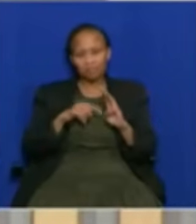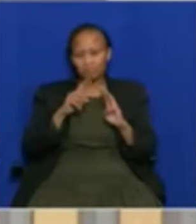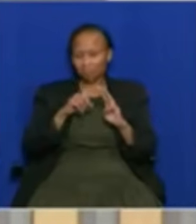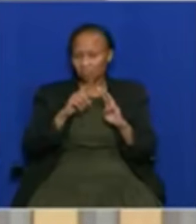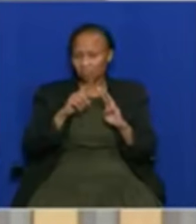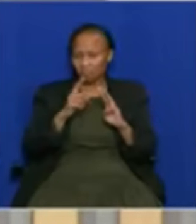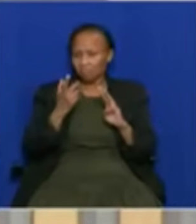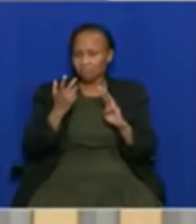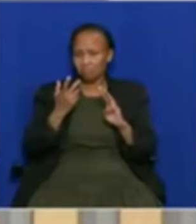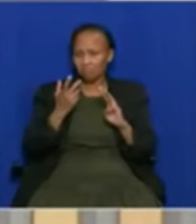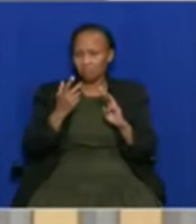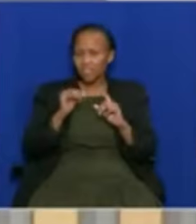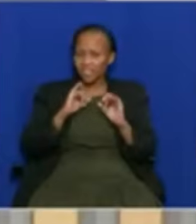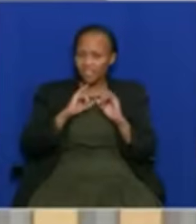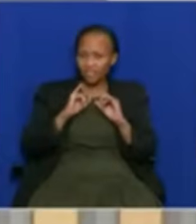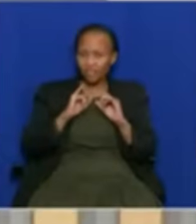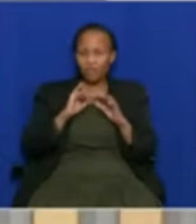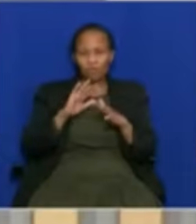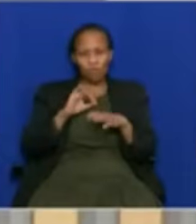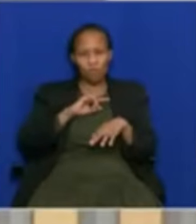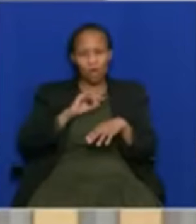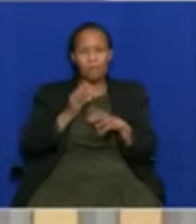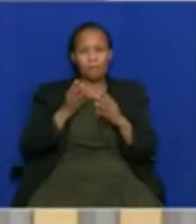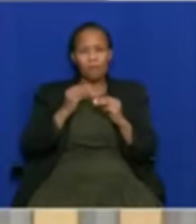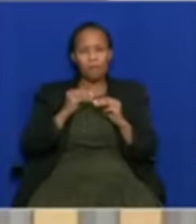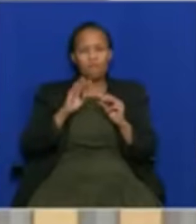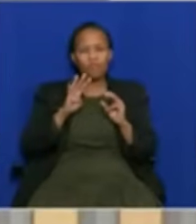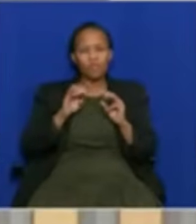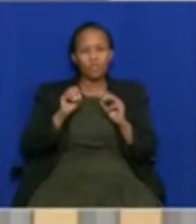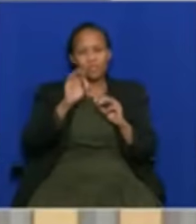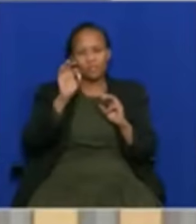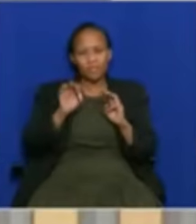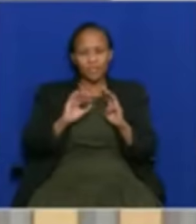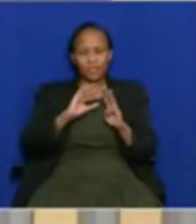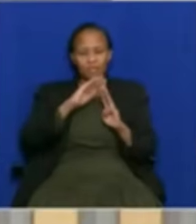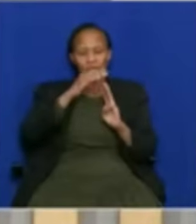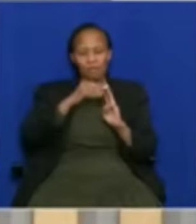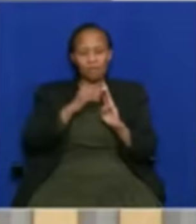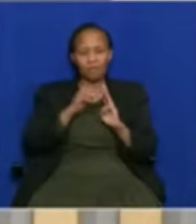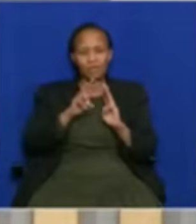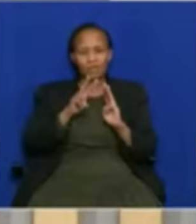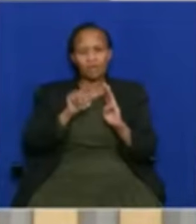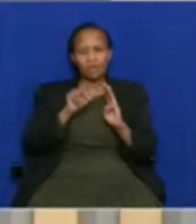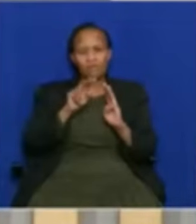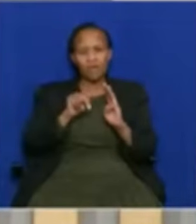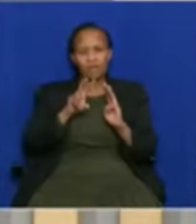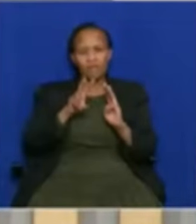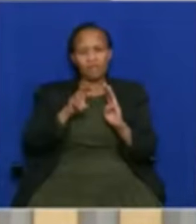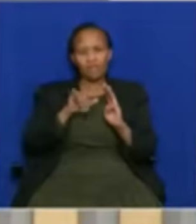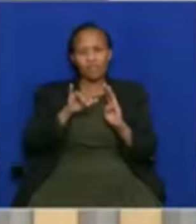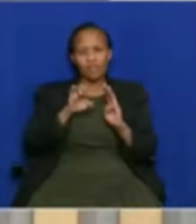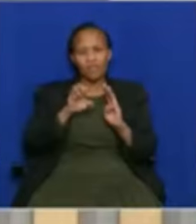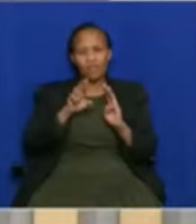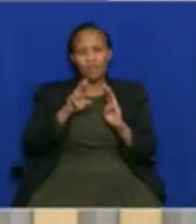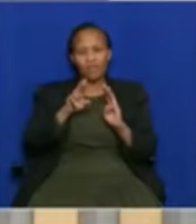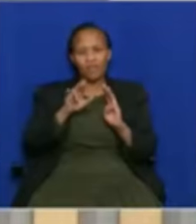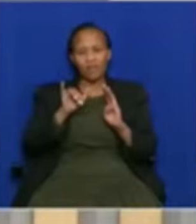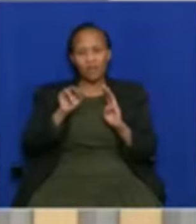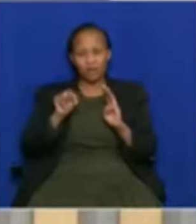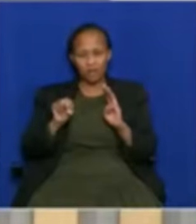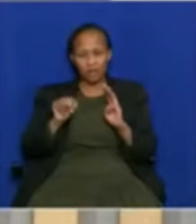40%. Then you have Van Vuren, who's been in that environment for